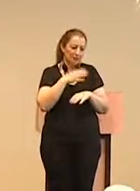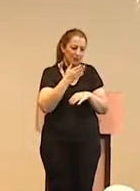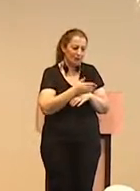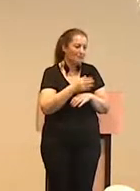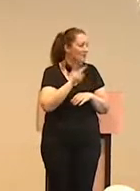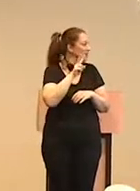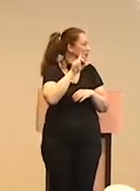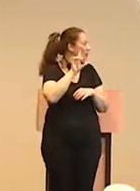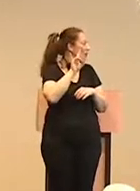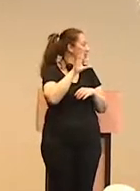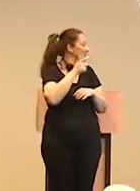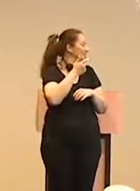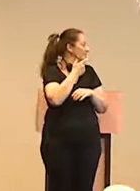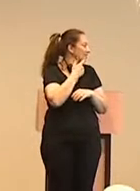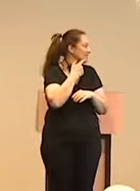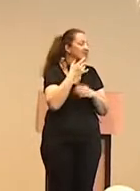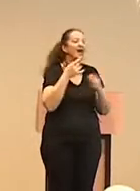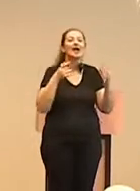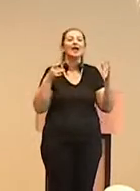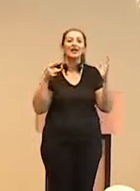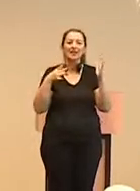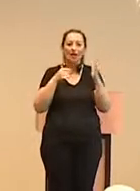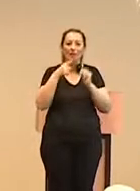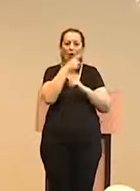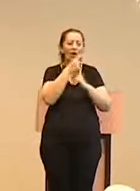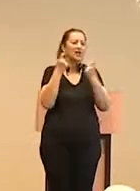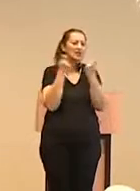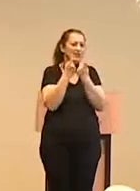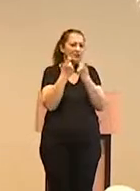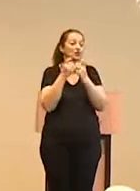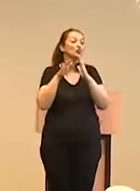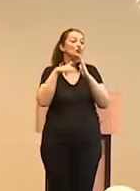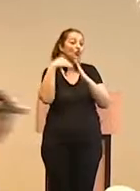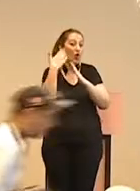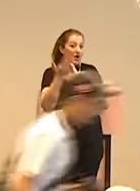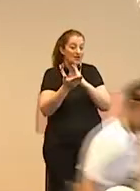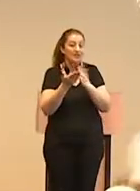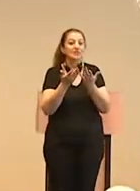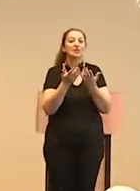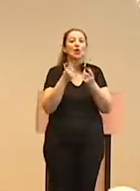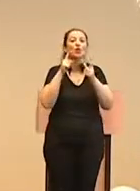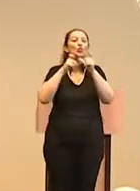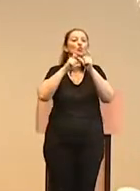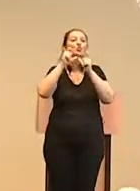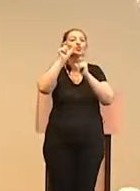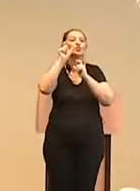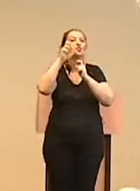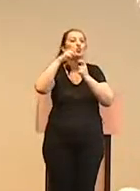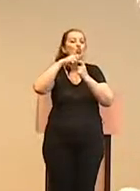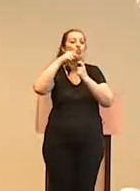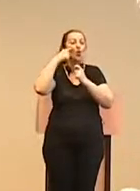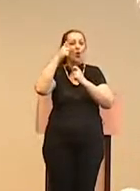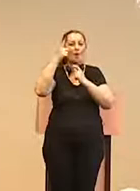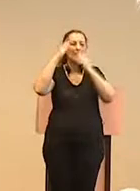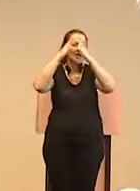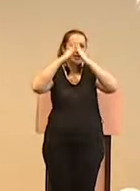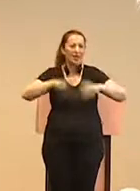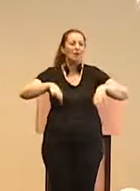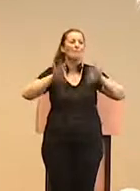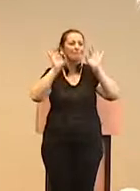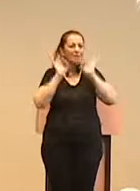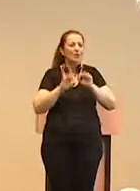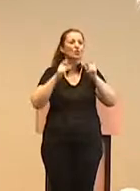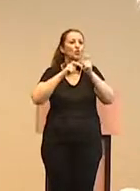examples of this kind of in 2005 there were some clashes in the